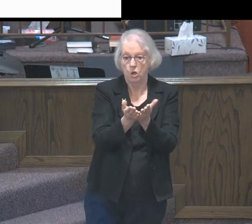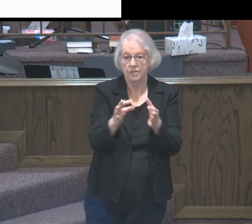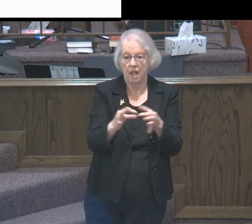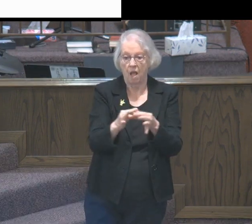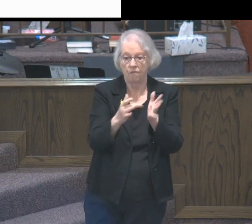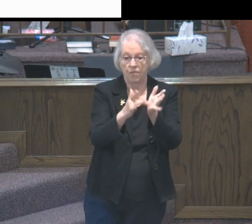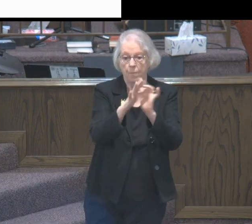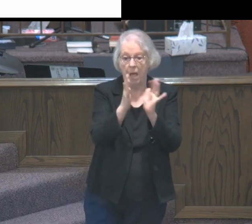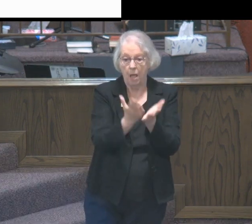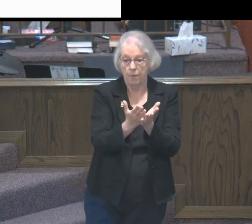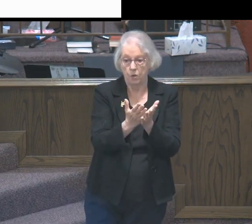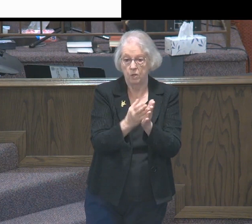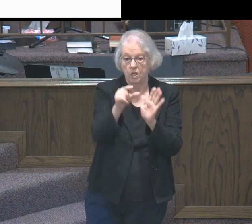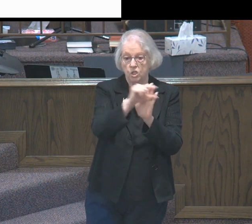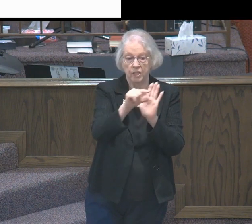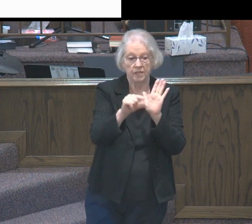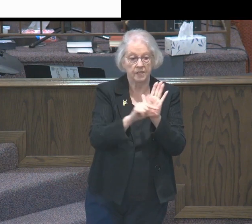the Torah.